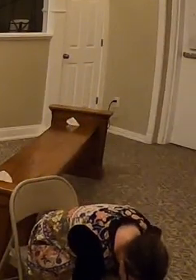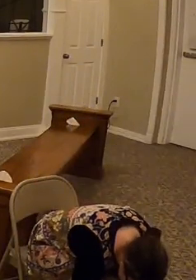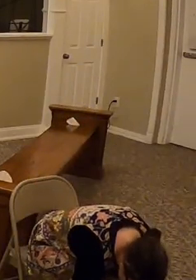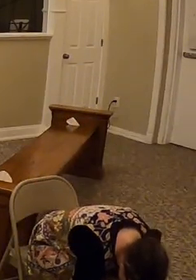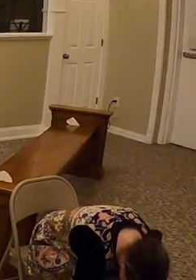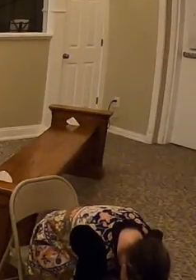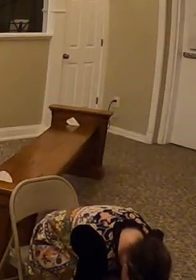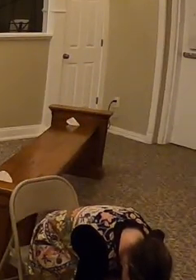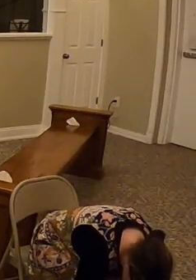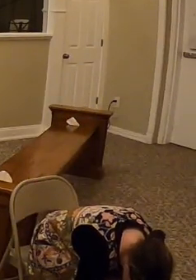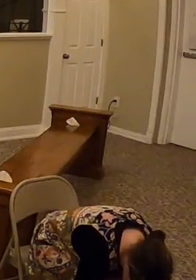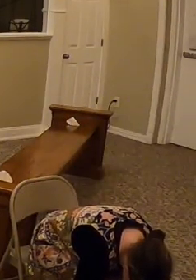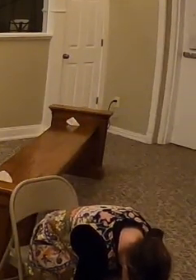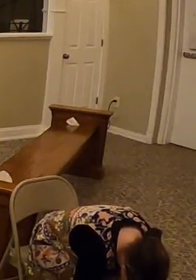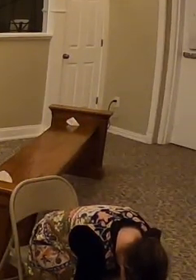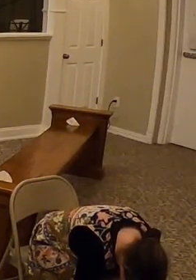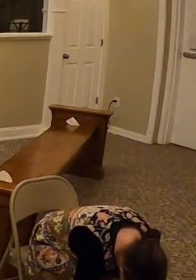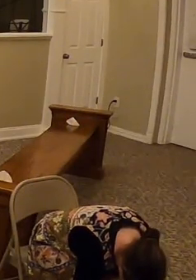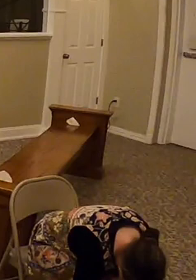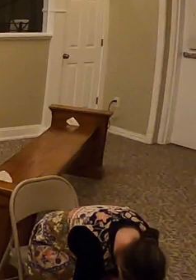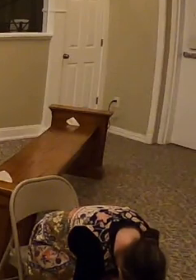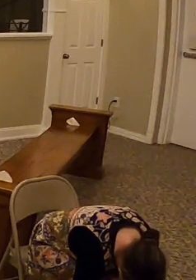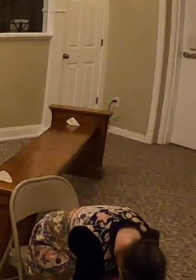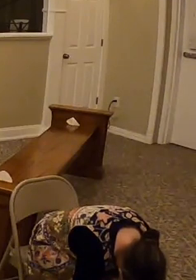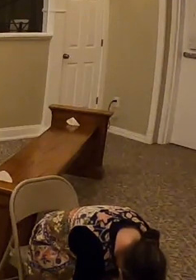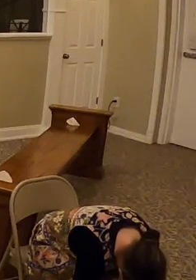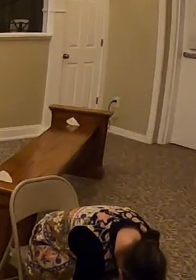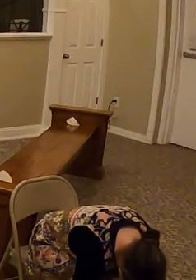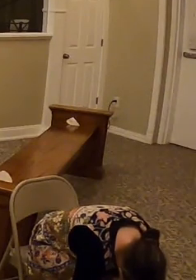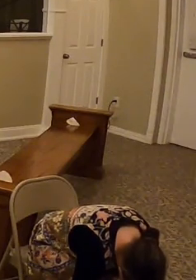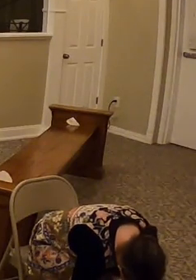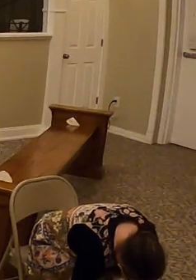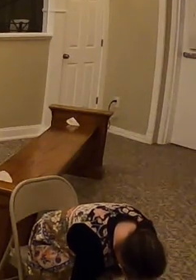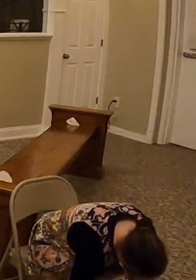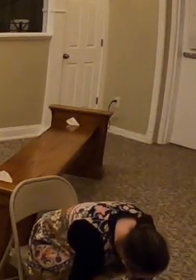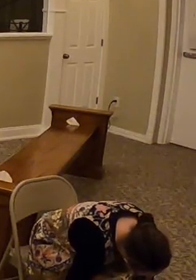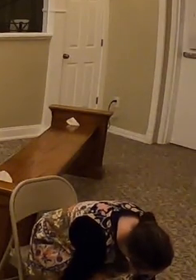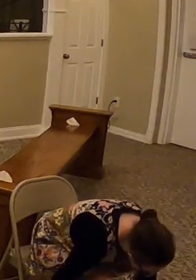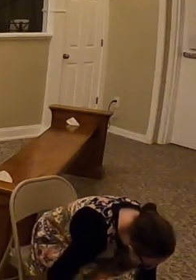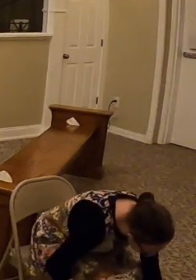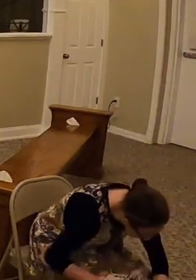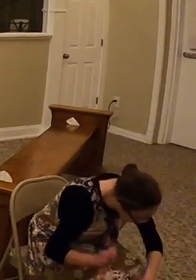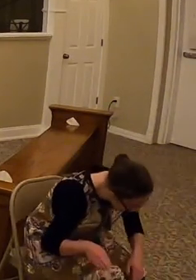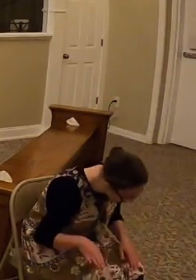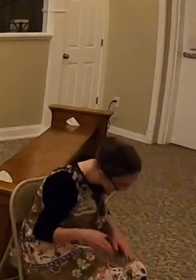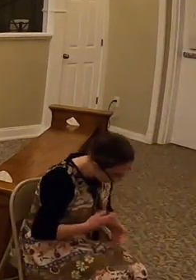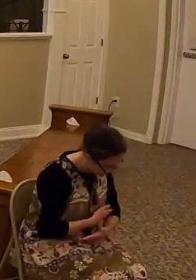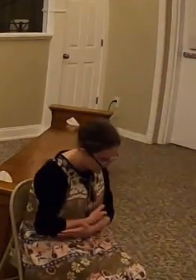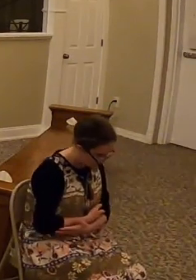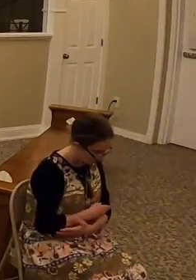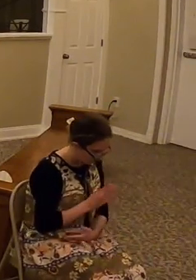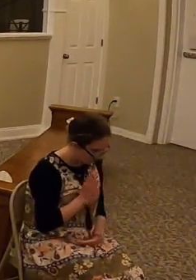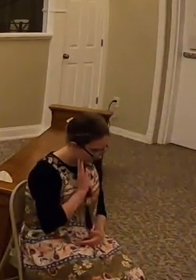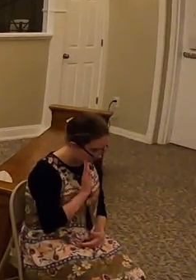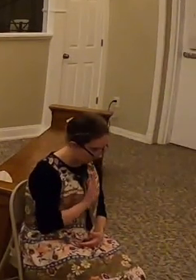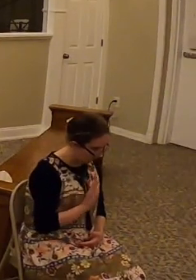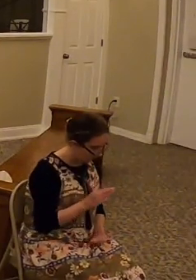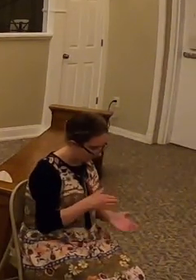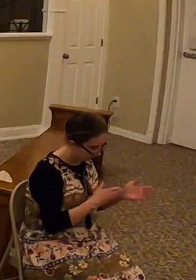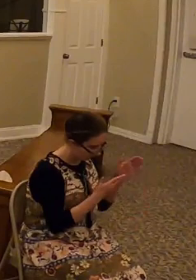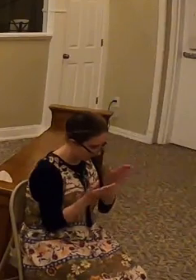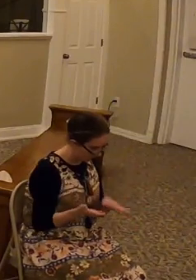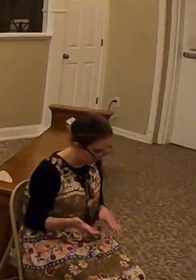Howbeit, because by this deed thou hast given great occasion to the enemies of the Lord to blaspheme, the child also that is born unto thee shall